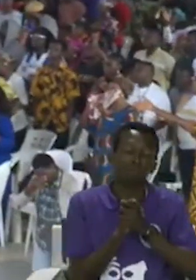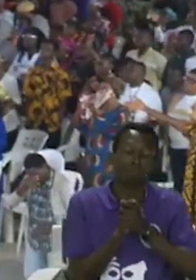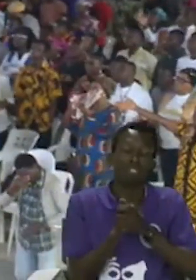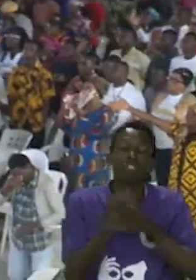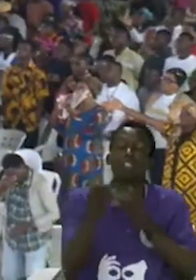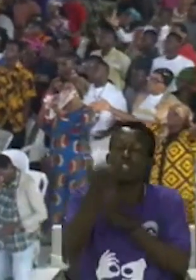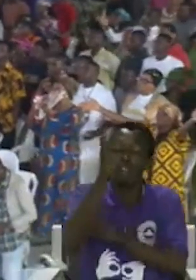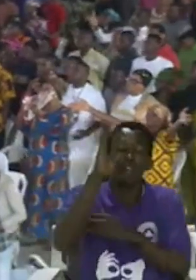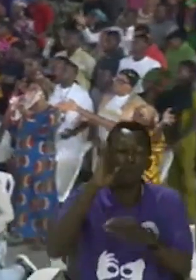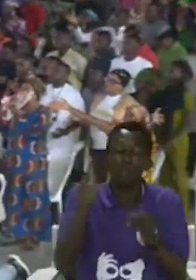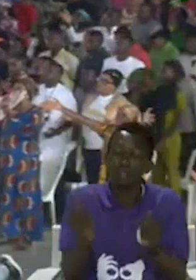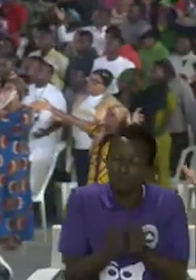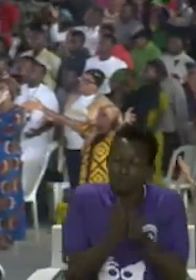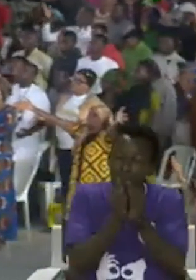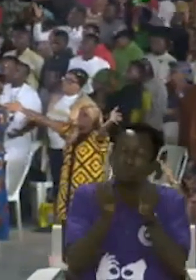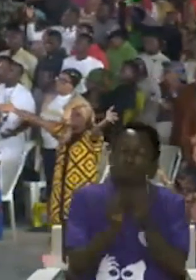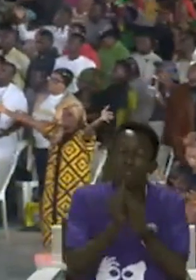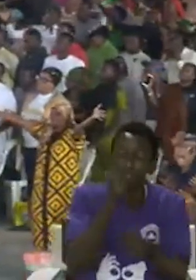God will go with you as you go.